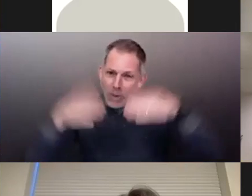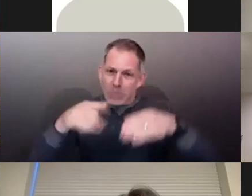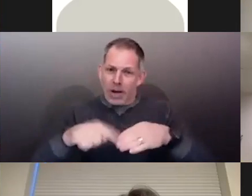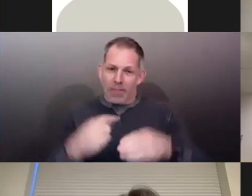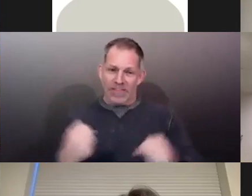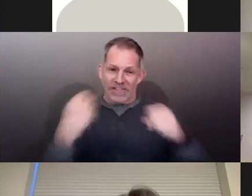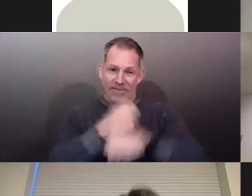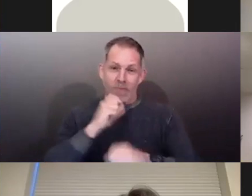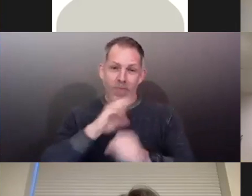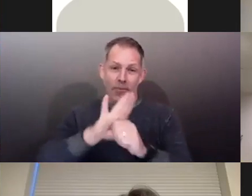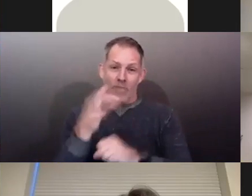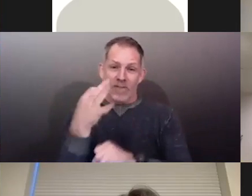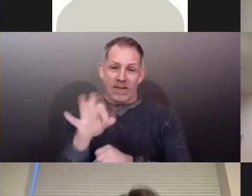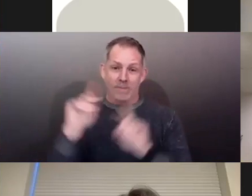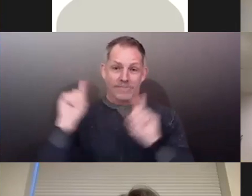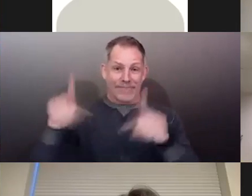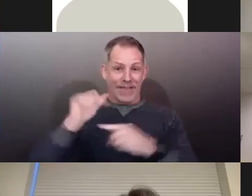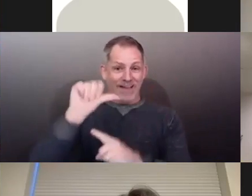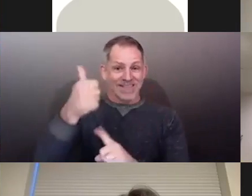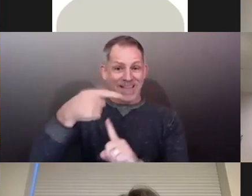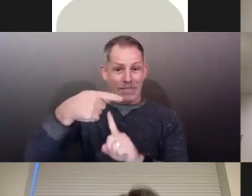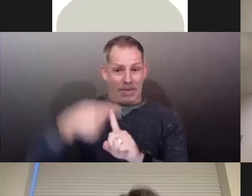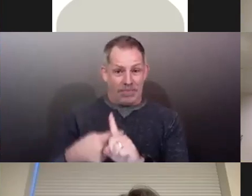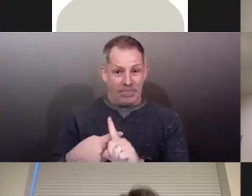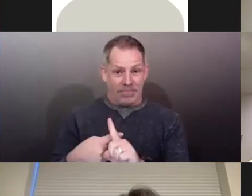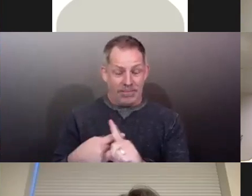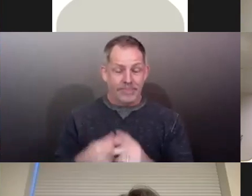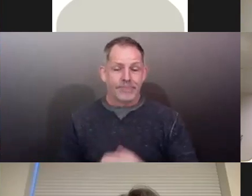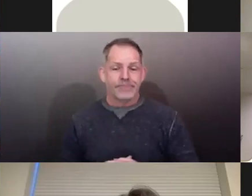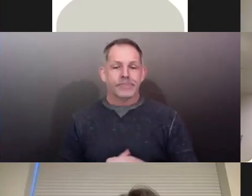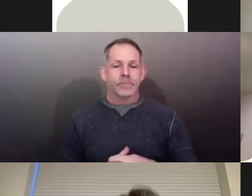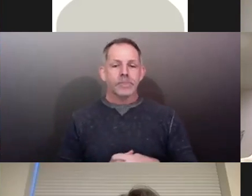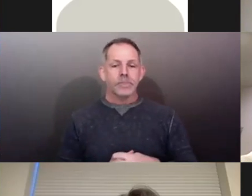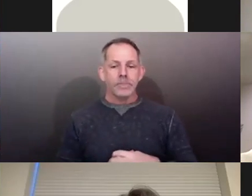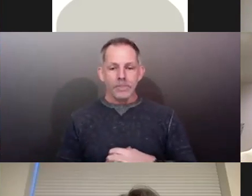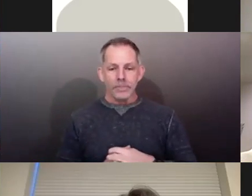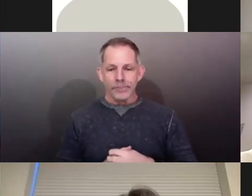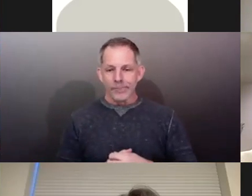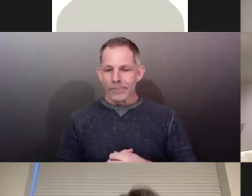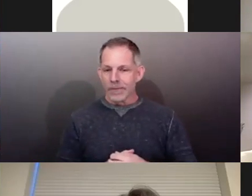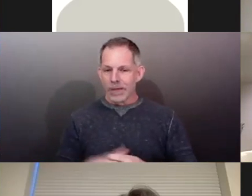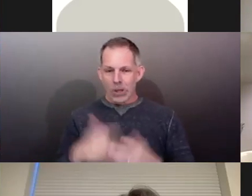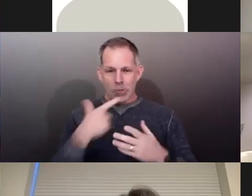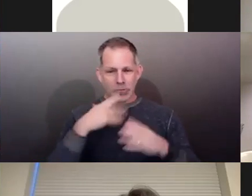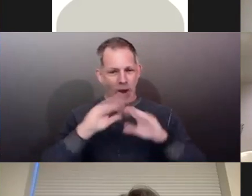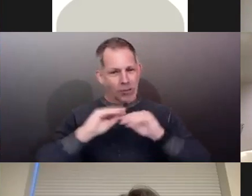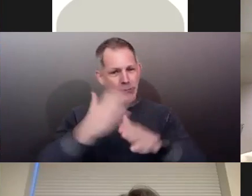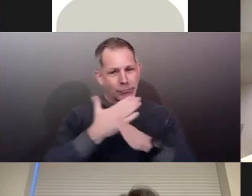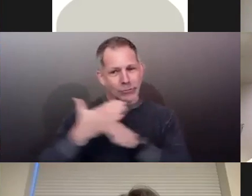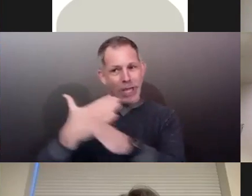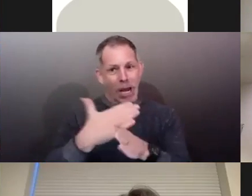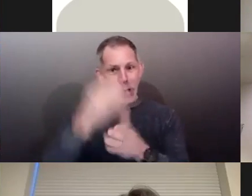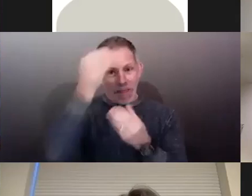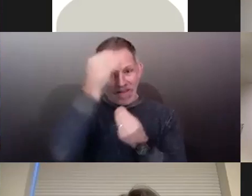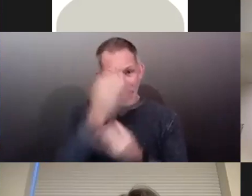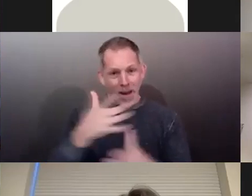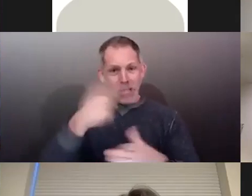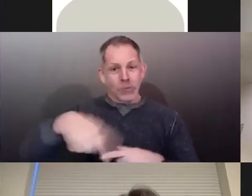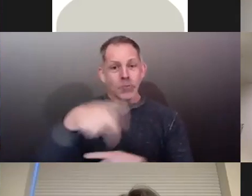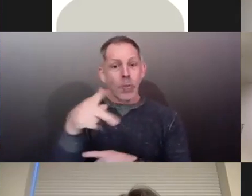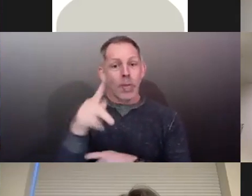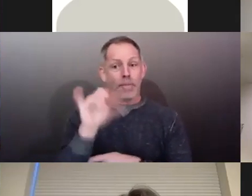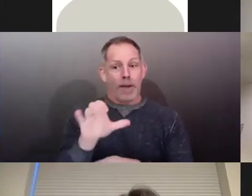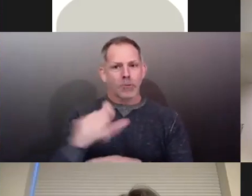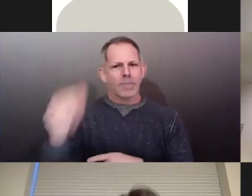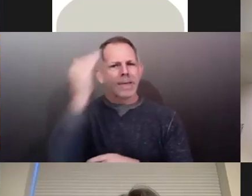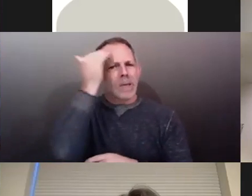partnership with the Health District, we've tried to get out the absolute best information we can to the public, so they're dealing with confidence in the information that they're